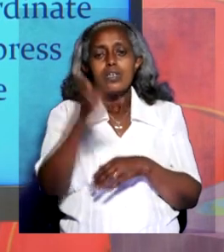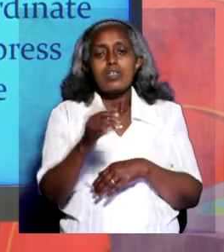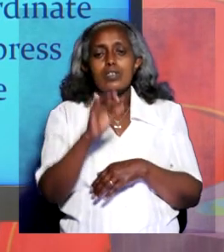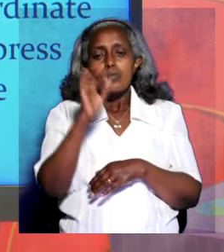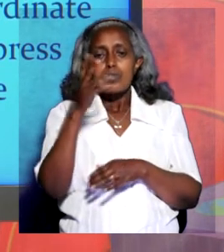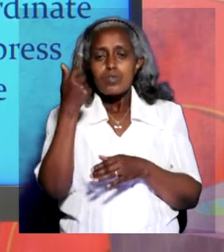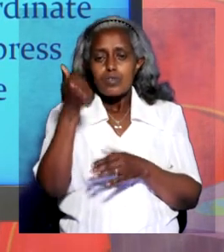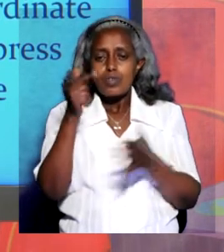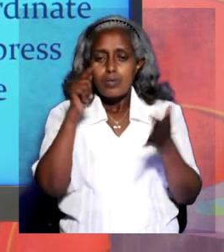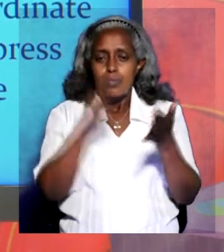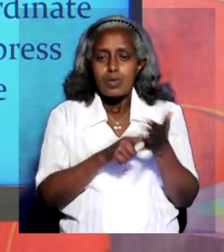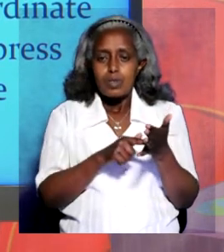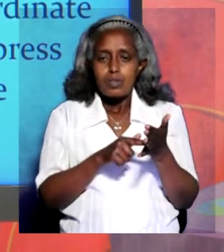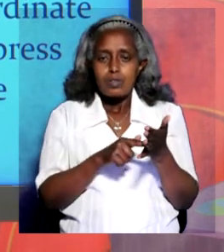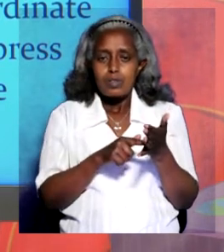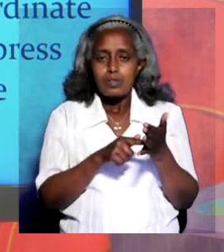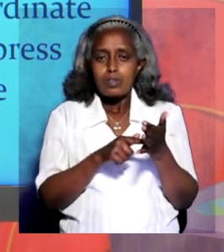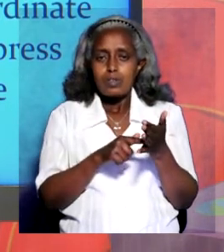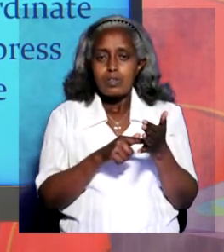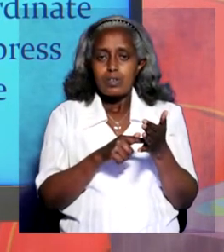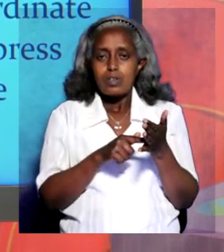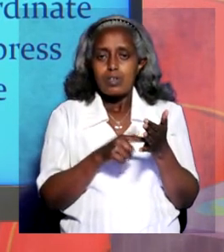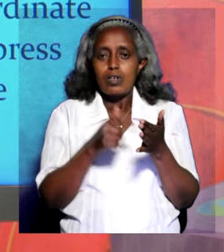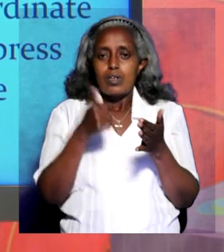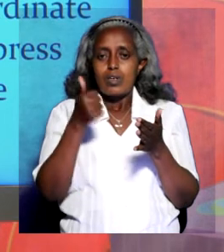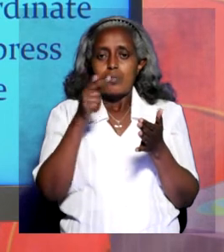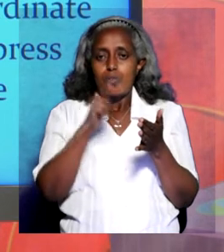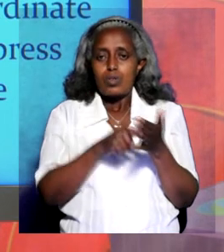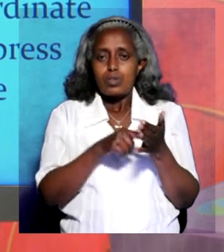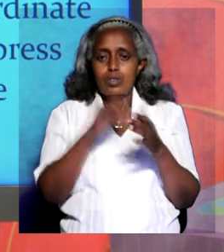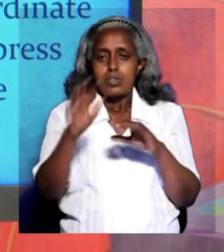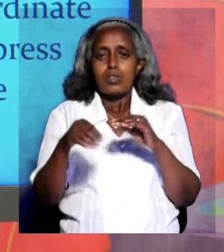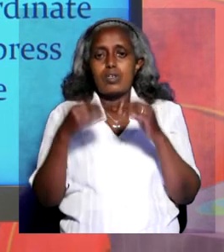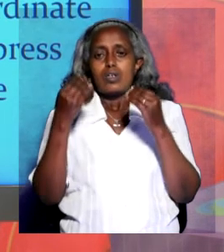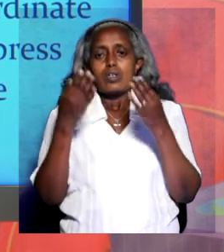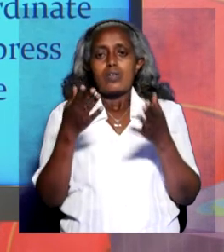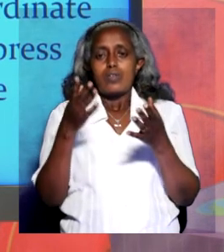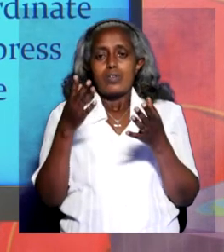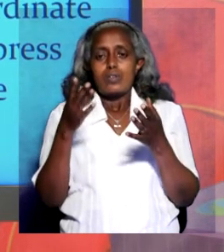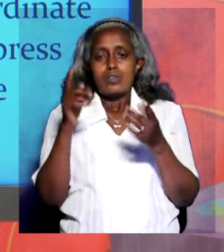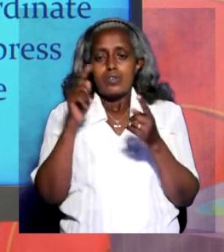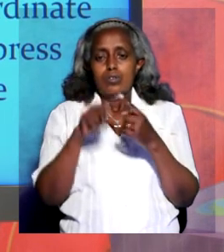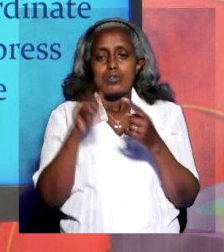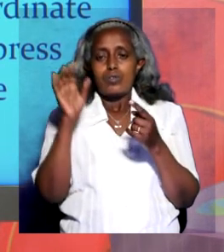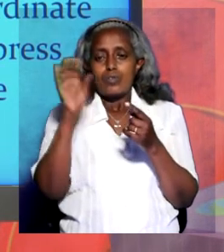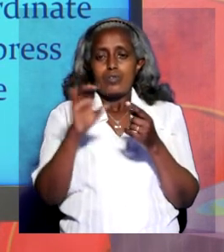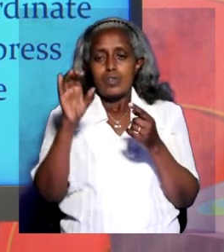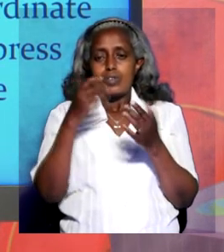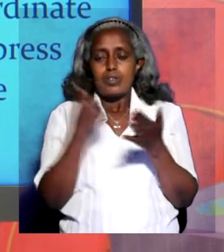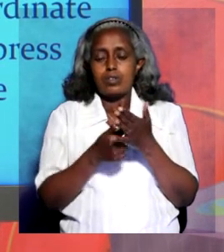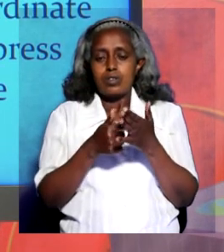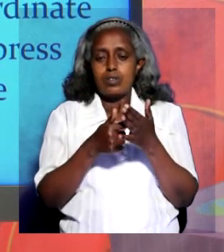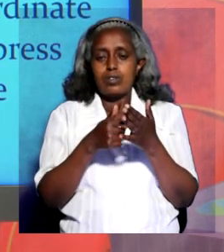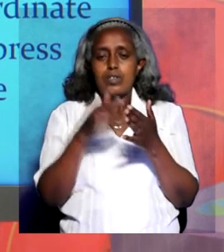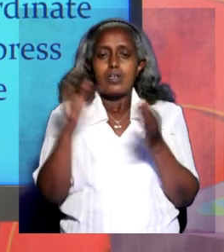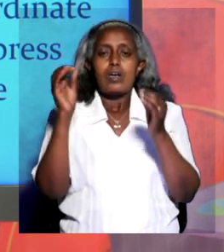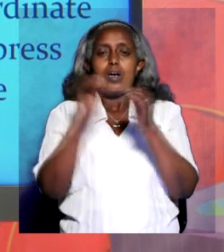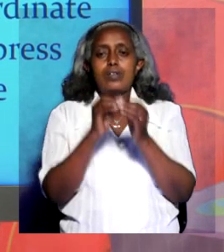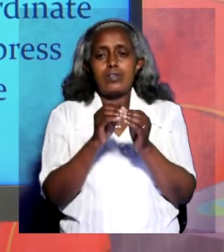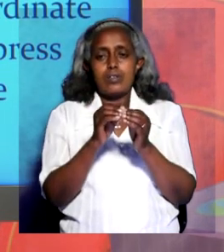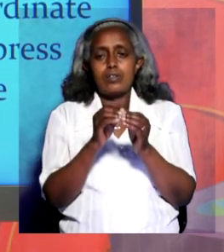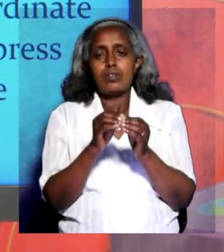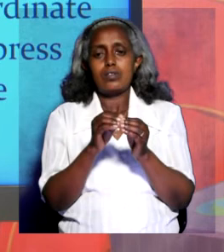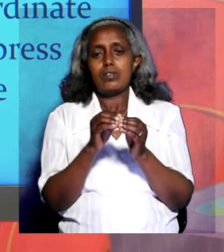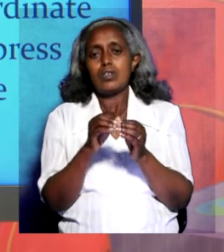a point, if a point is given, to find its image under this translation, simply you add.